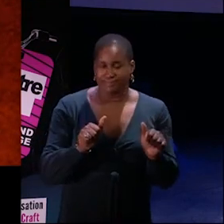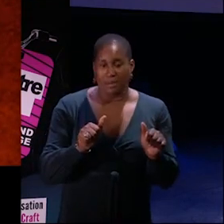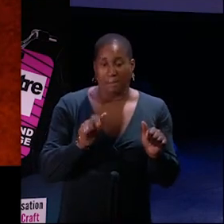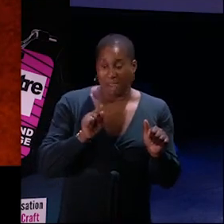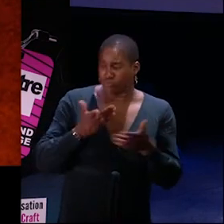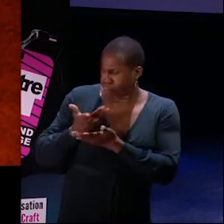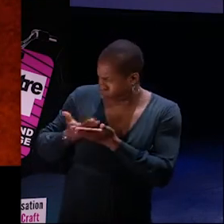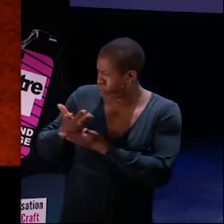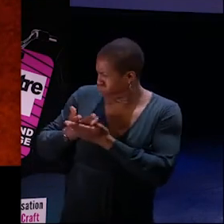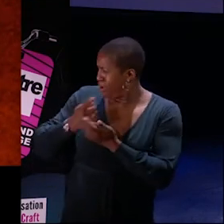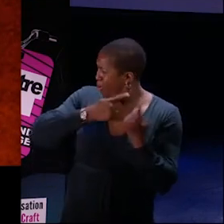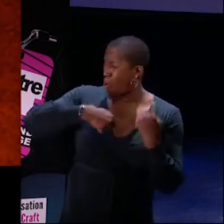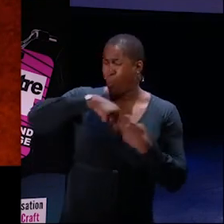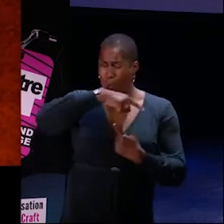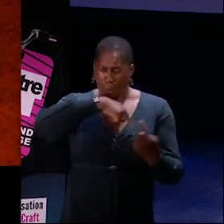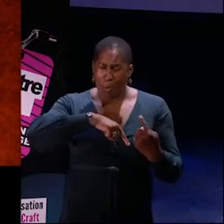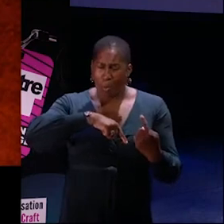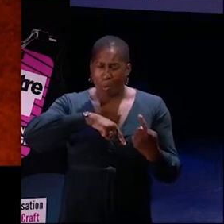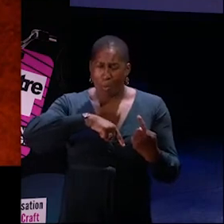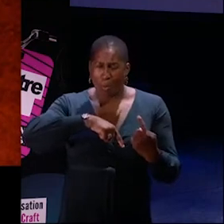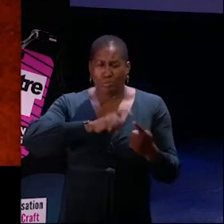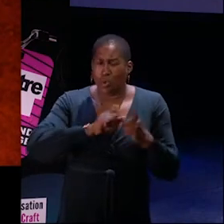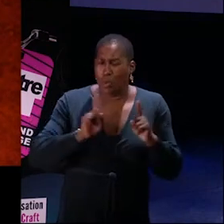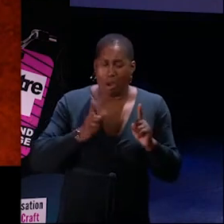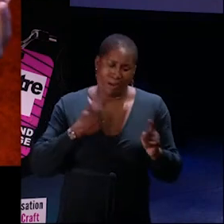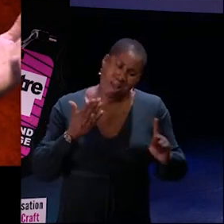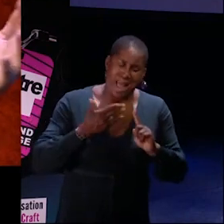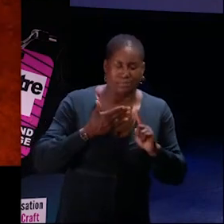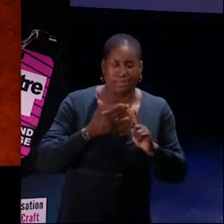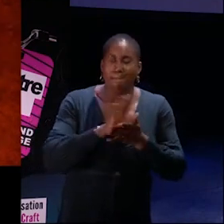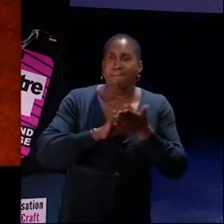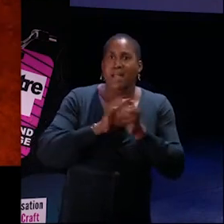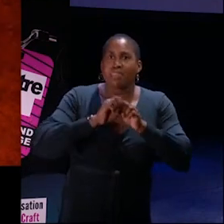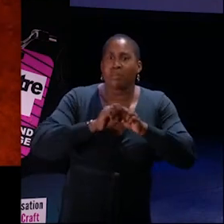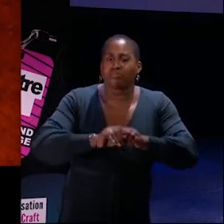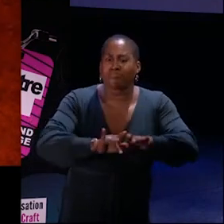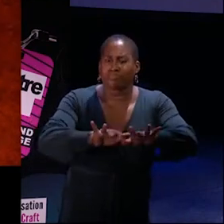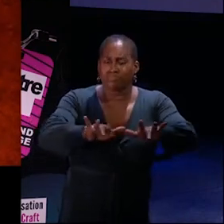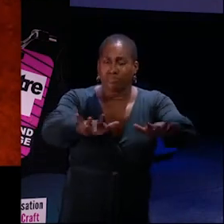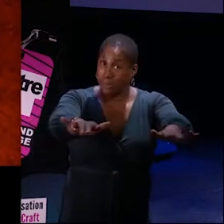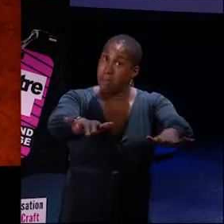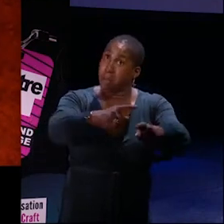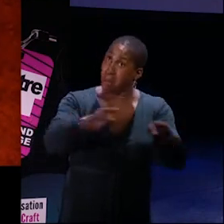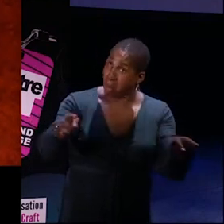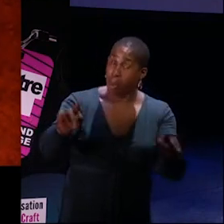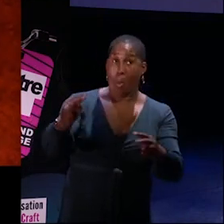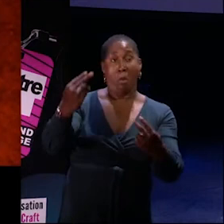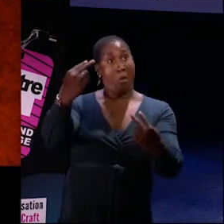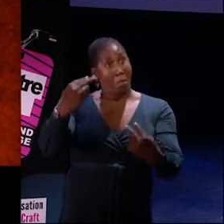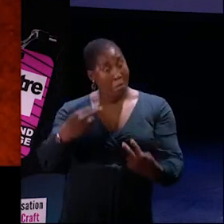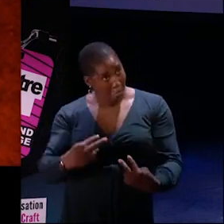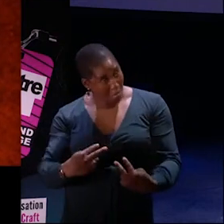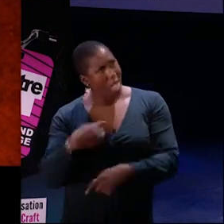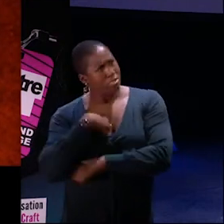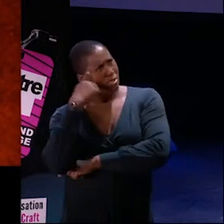talk to people about what we're doing, then the reach, you know, and hope that some other people will think about what they're doing